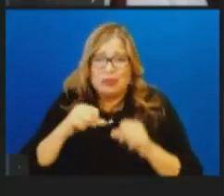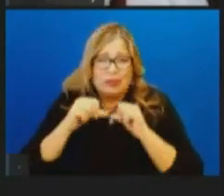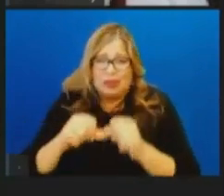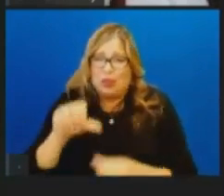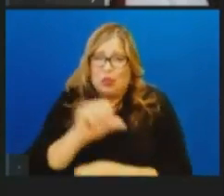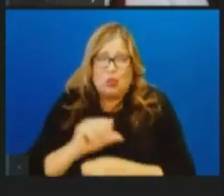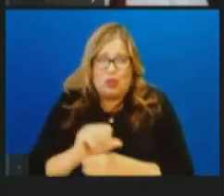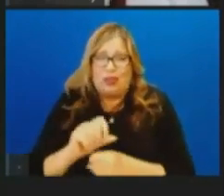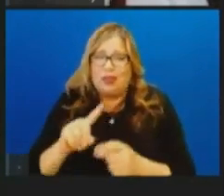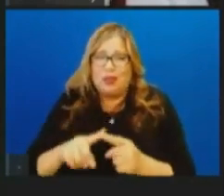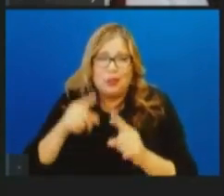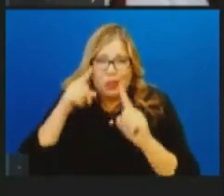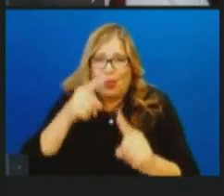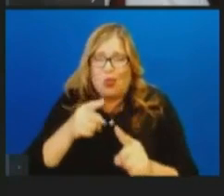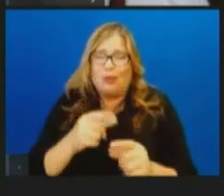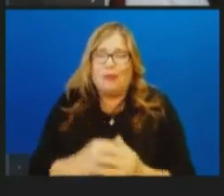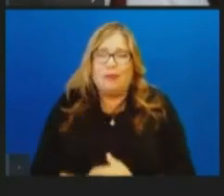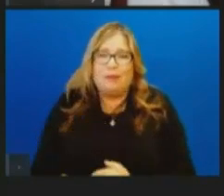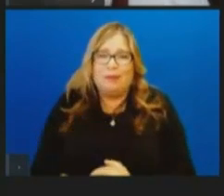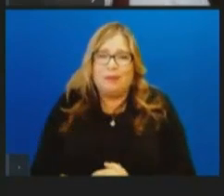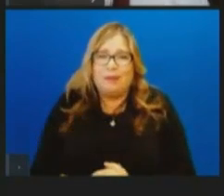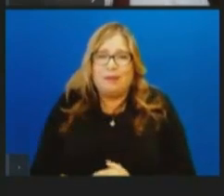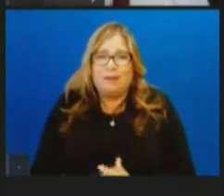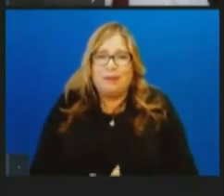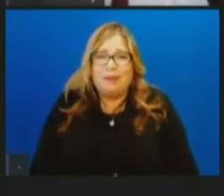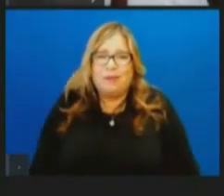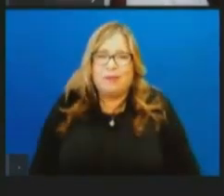towards. Next slide.